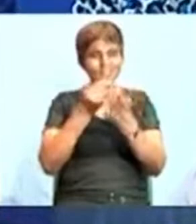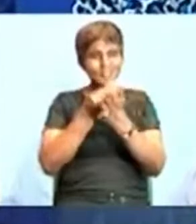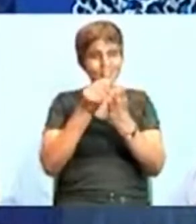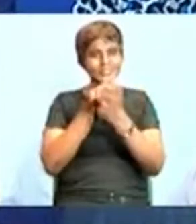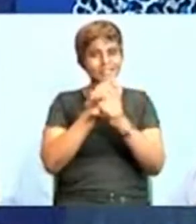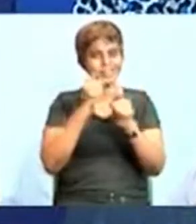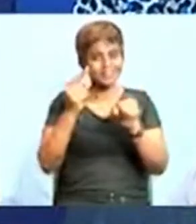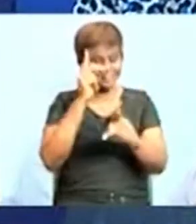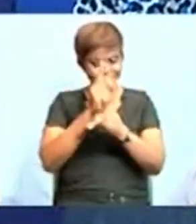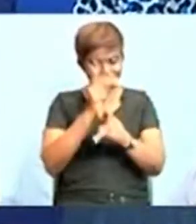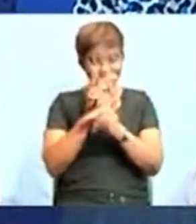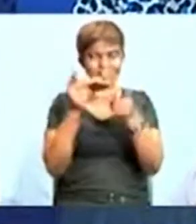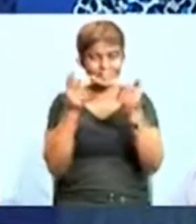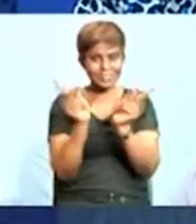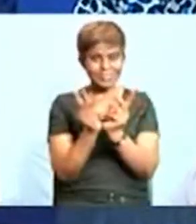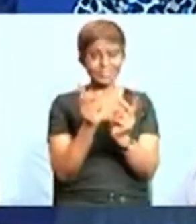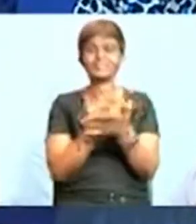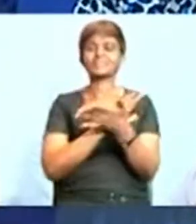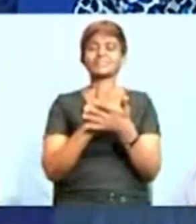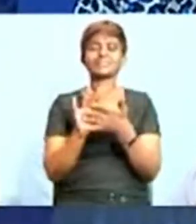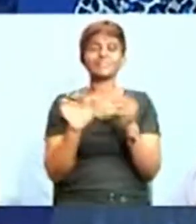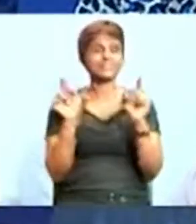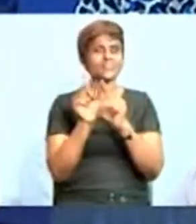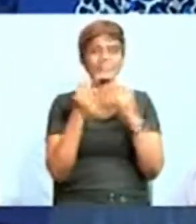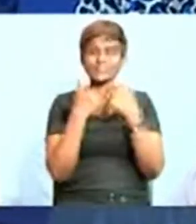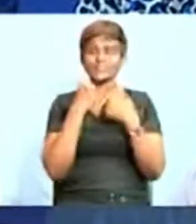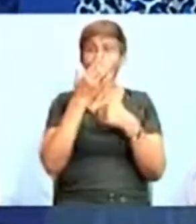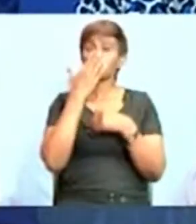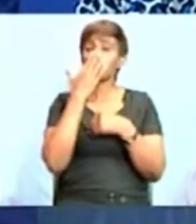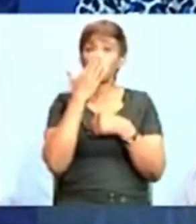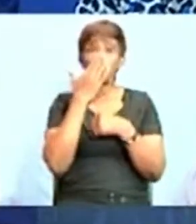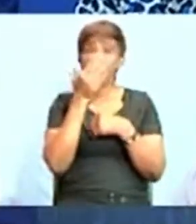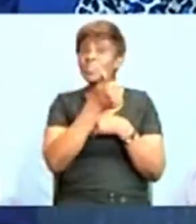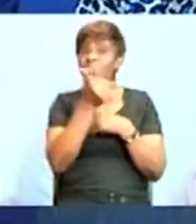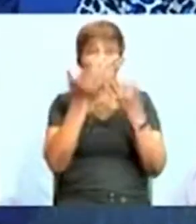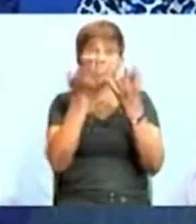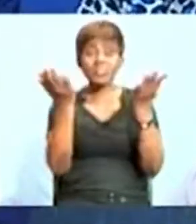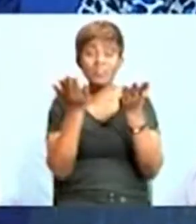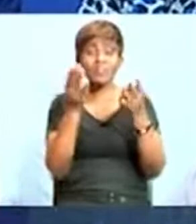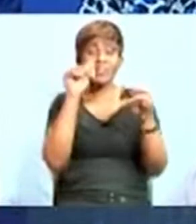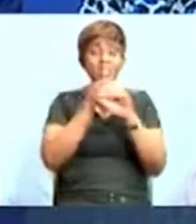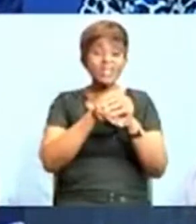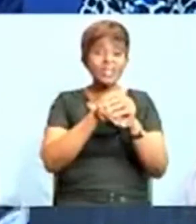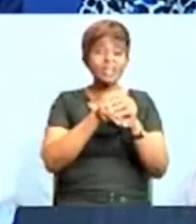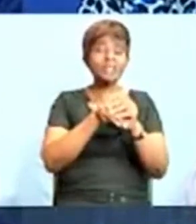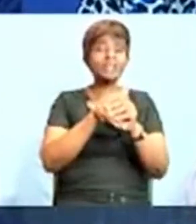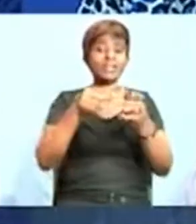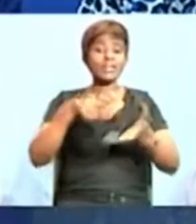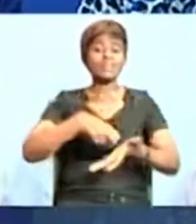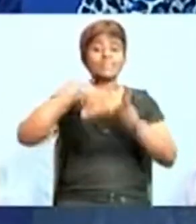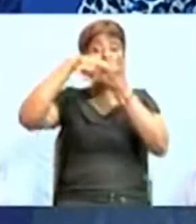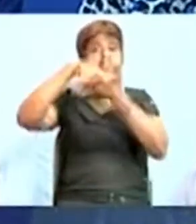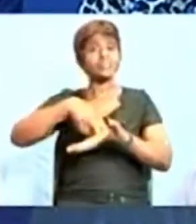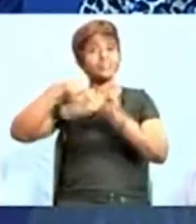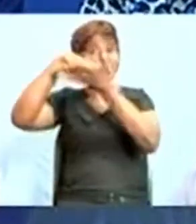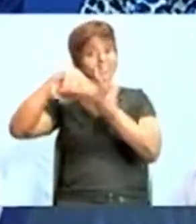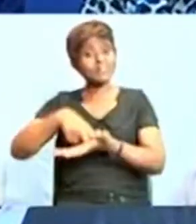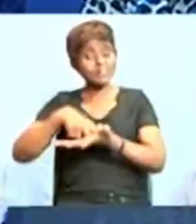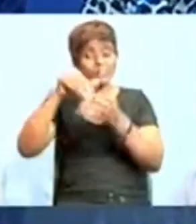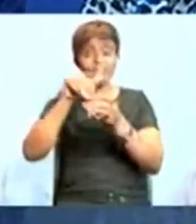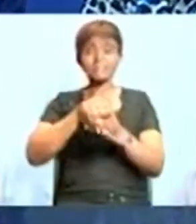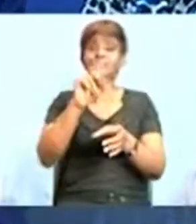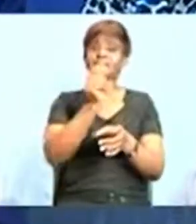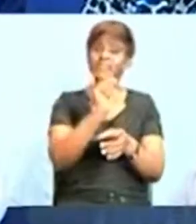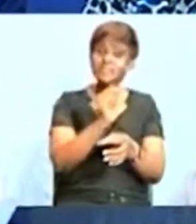just to keep the place clean. There was no smell anywhere, whether it was in the elevator, whether it was in the